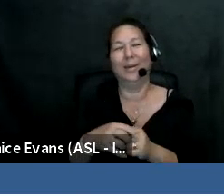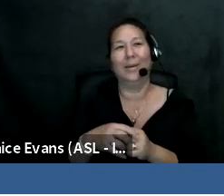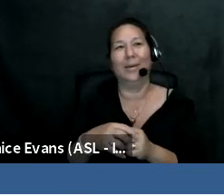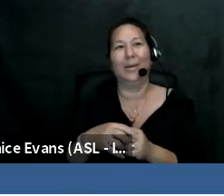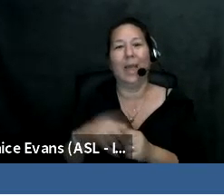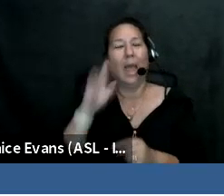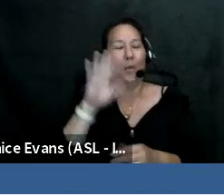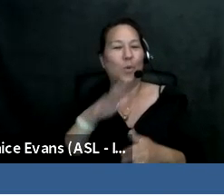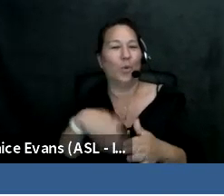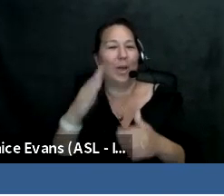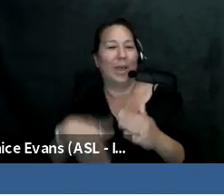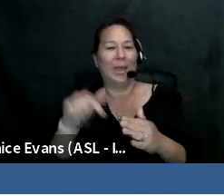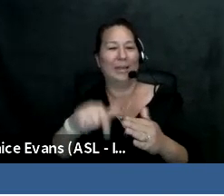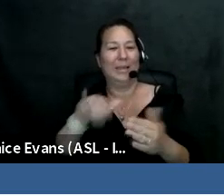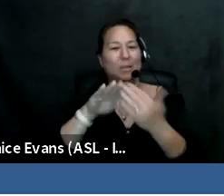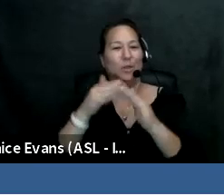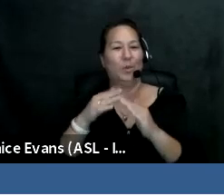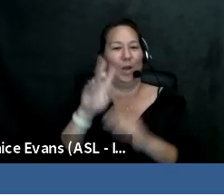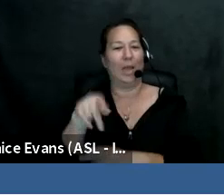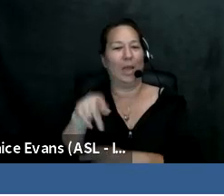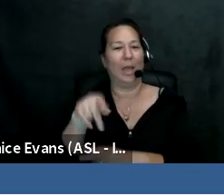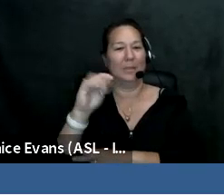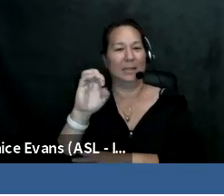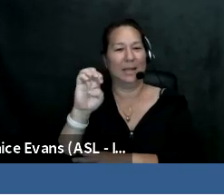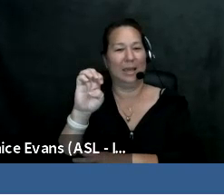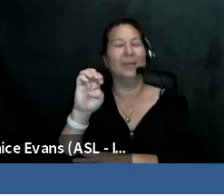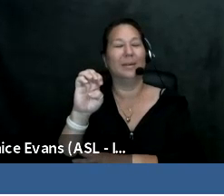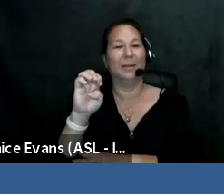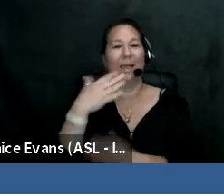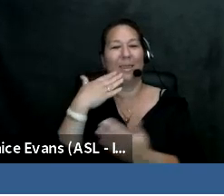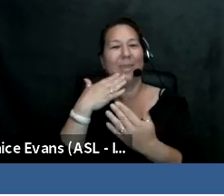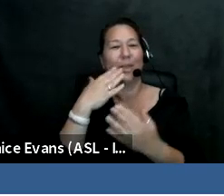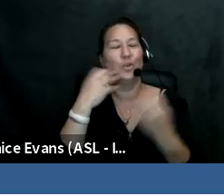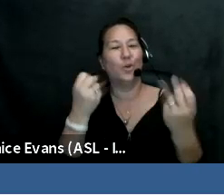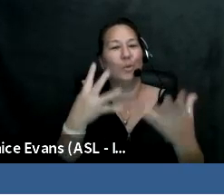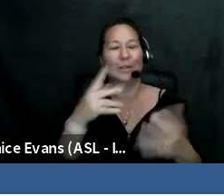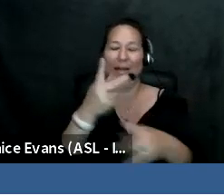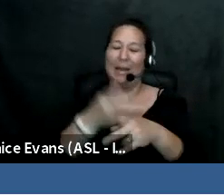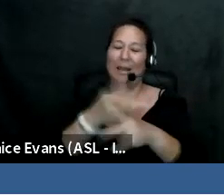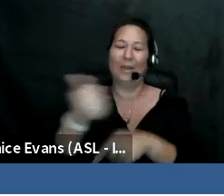end this community update. Thank you so much, and take good care, everybody.